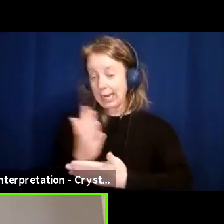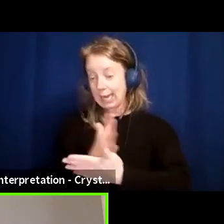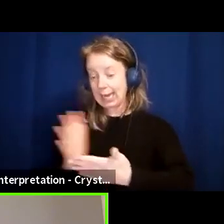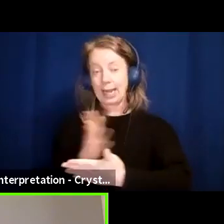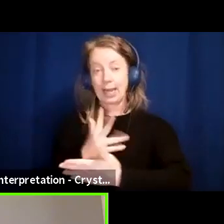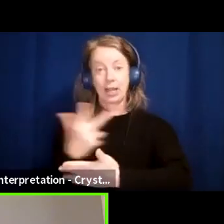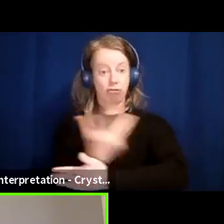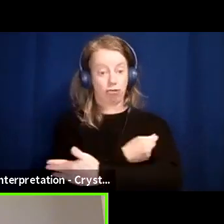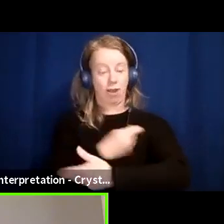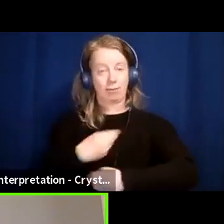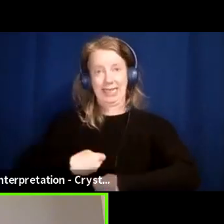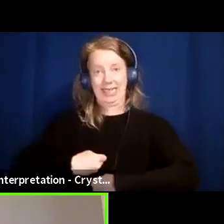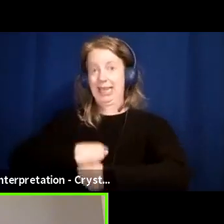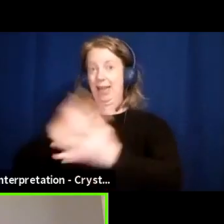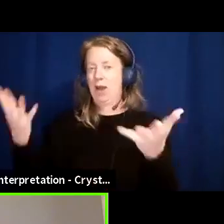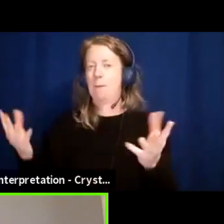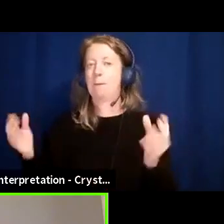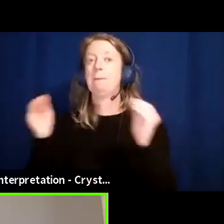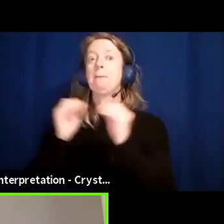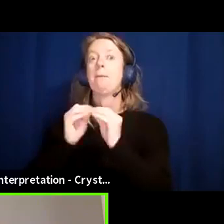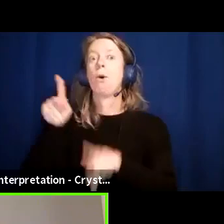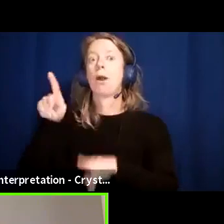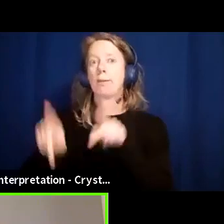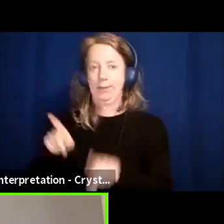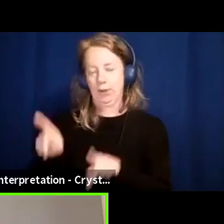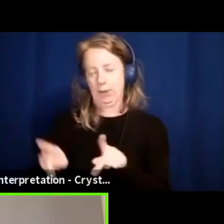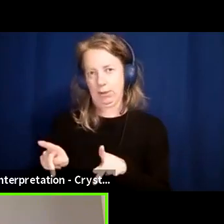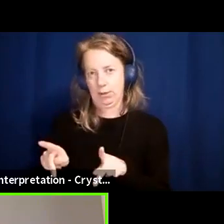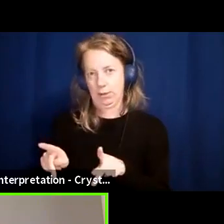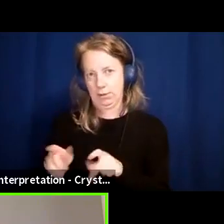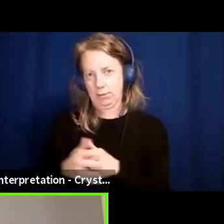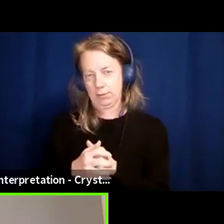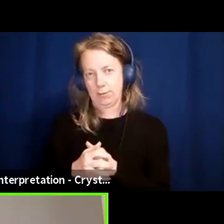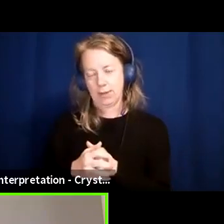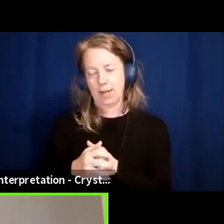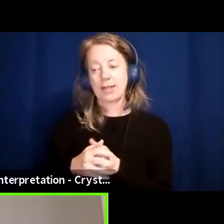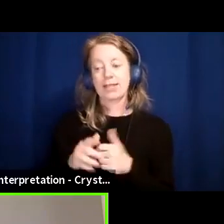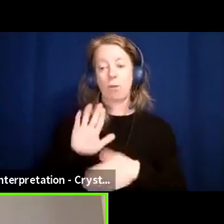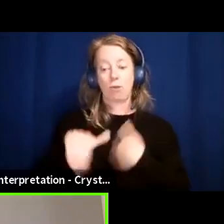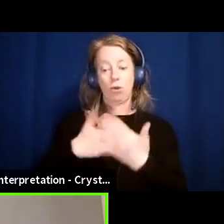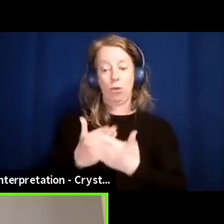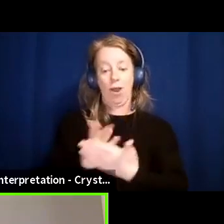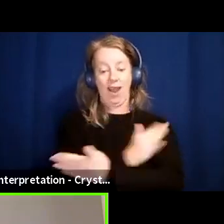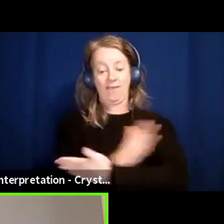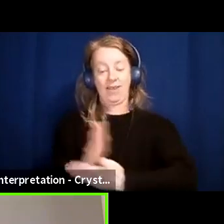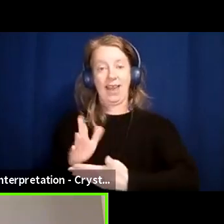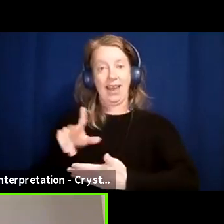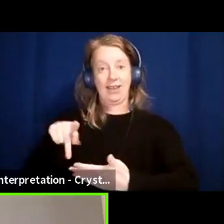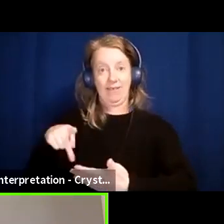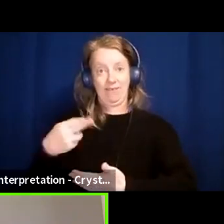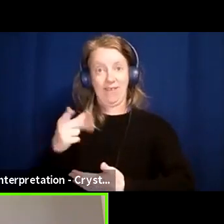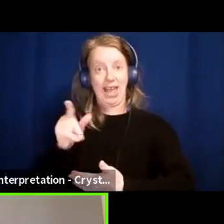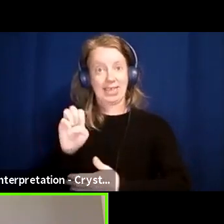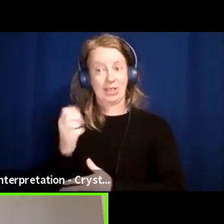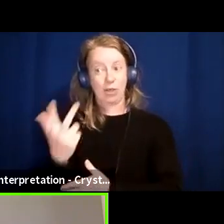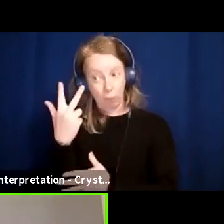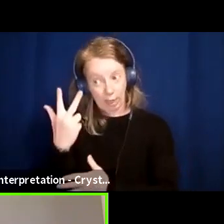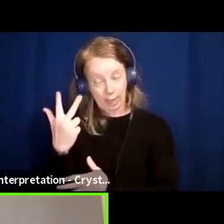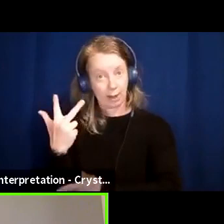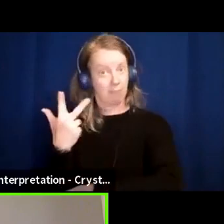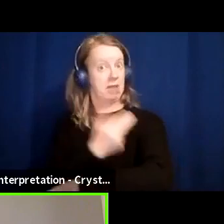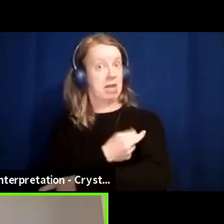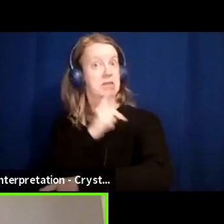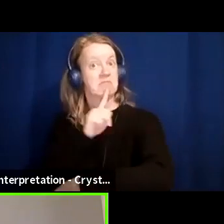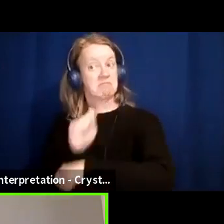of people where the question there is, well, is it effective? Does it work? Does it keep people from getting sick? Does it